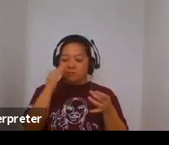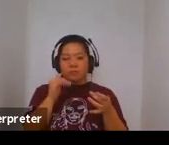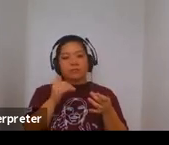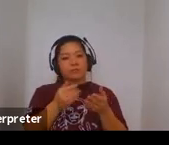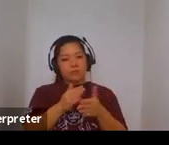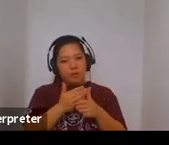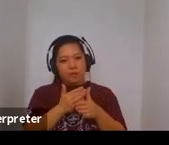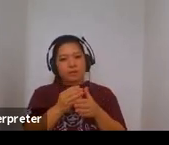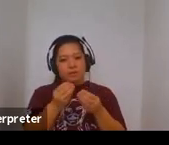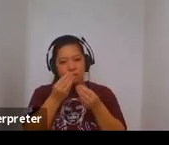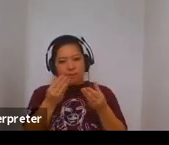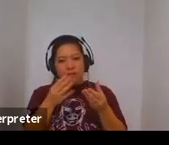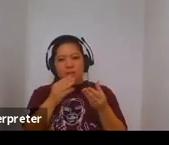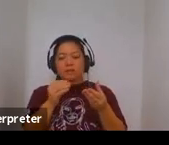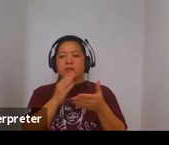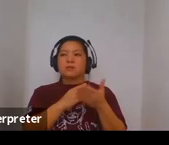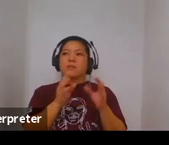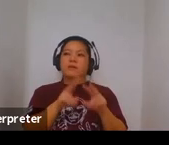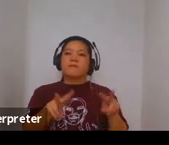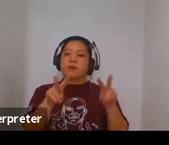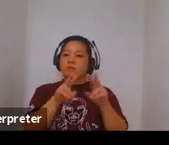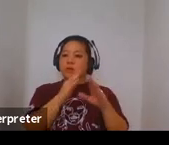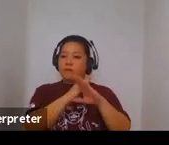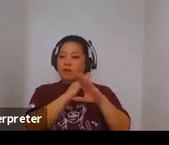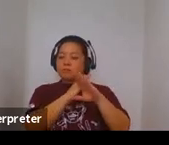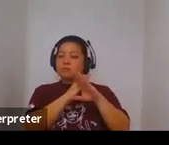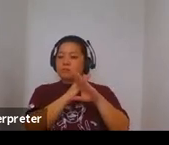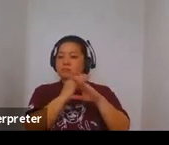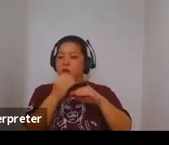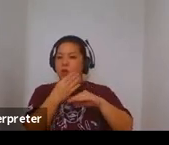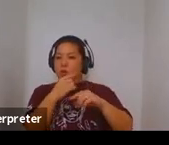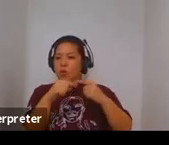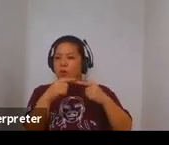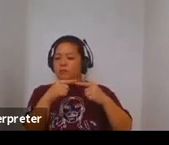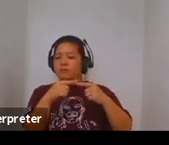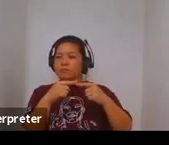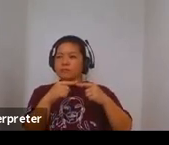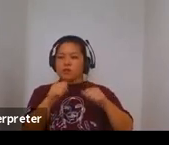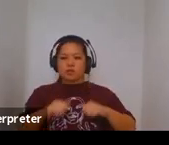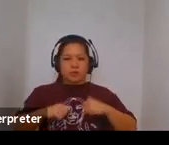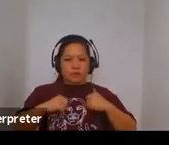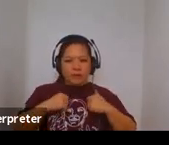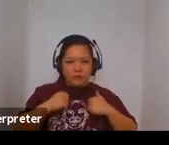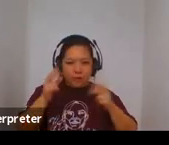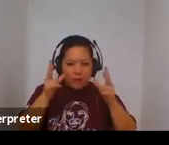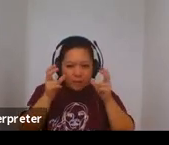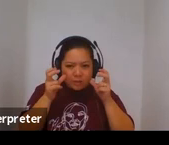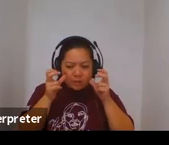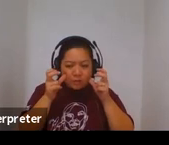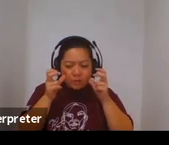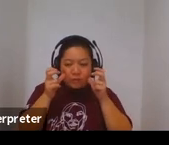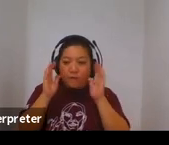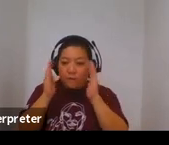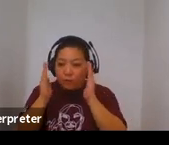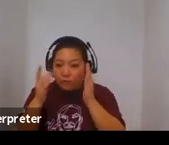then there's also the valuable prevention impact of when survivors are listened to and centered.